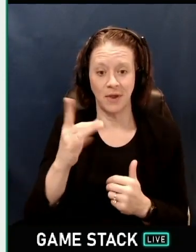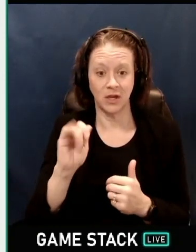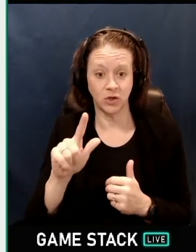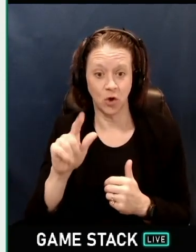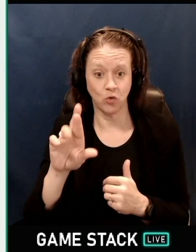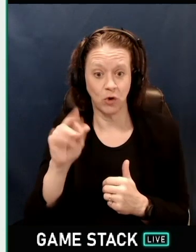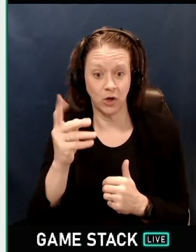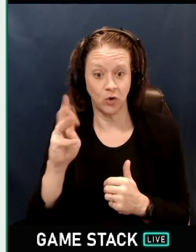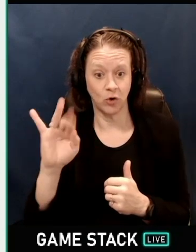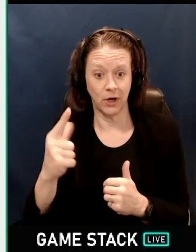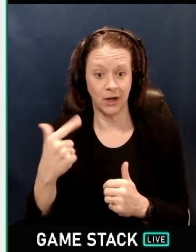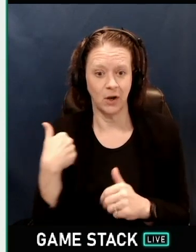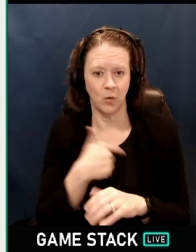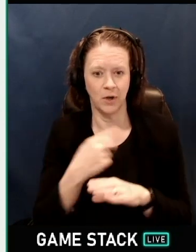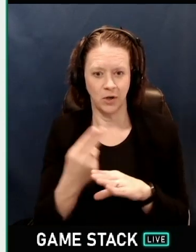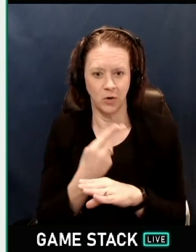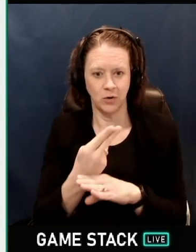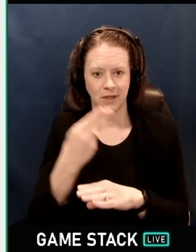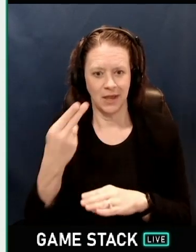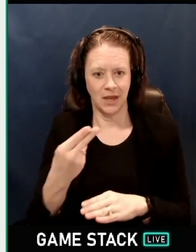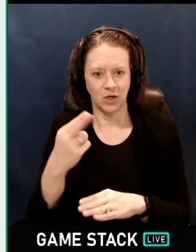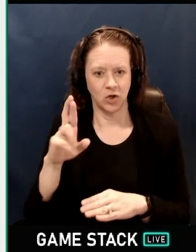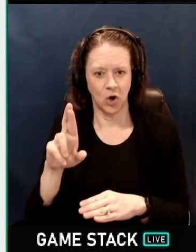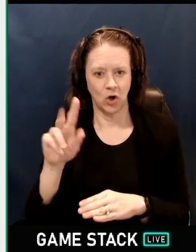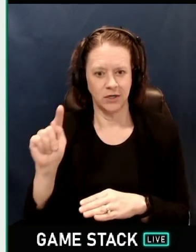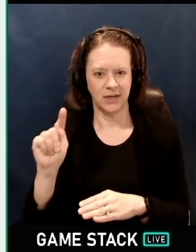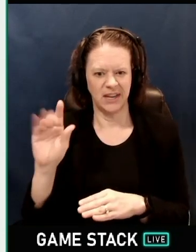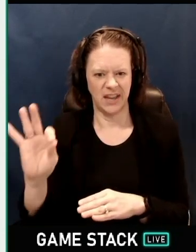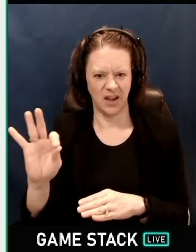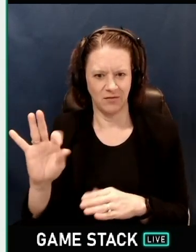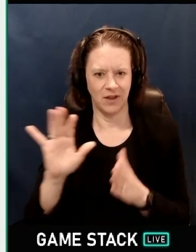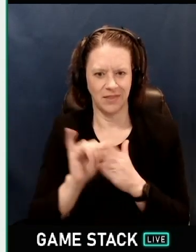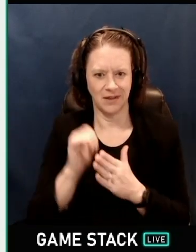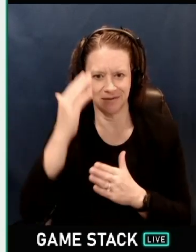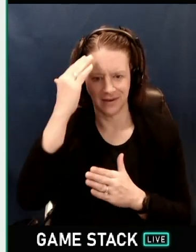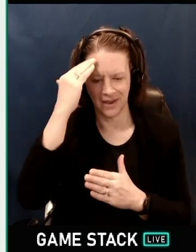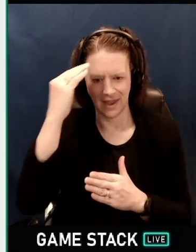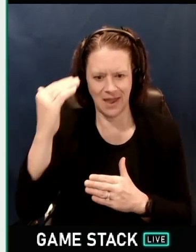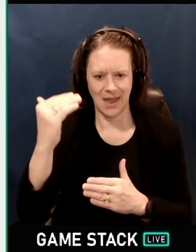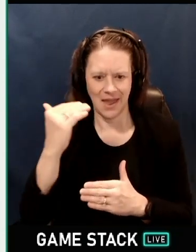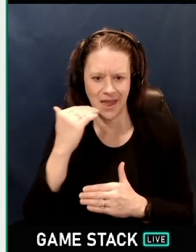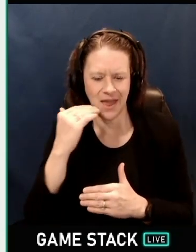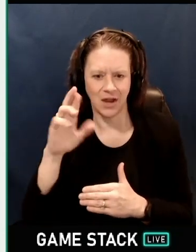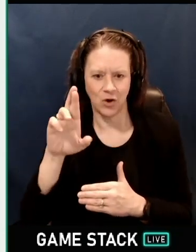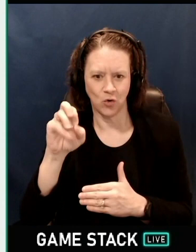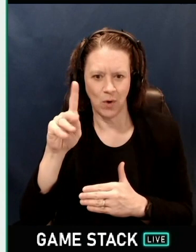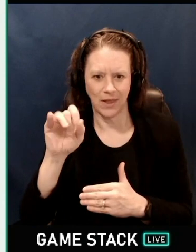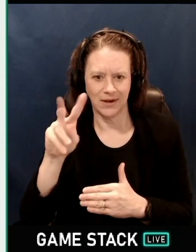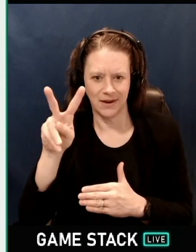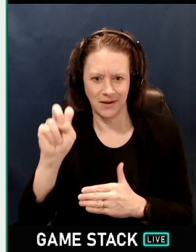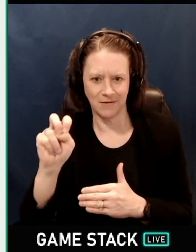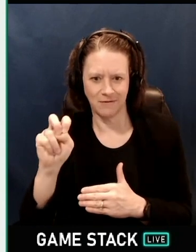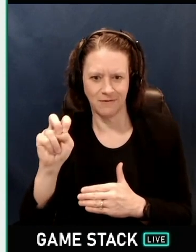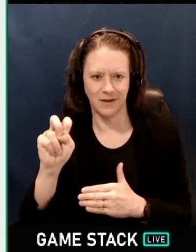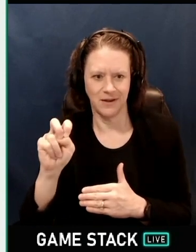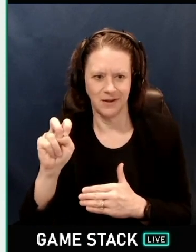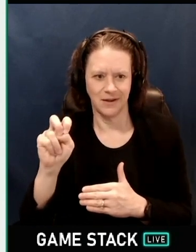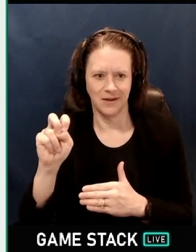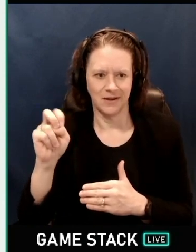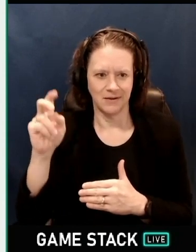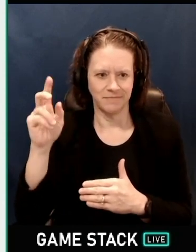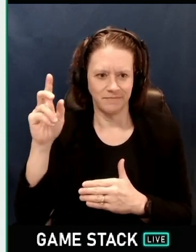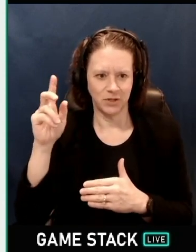HRTF. This is basically processing that allows us to simulate